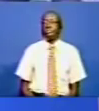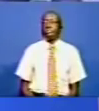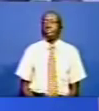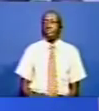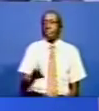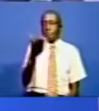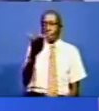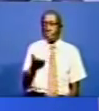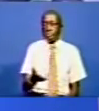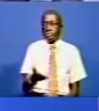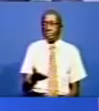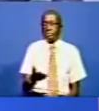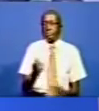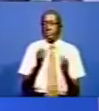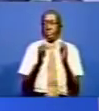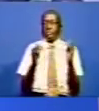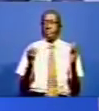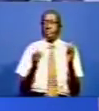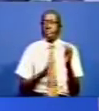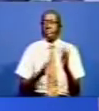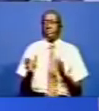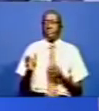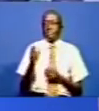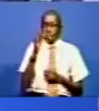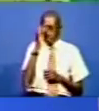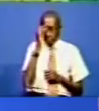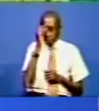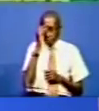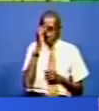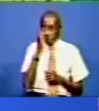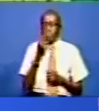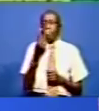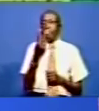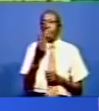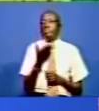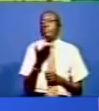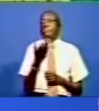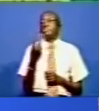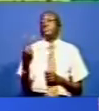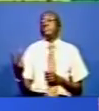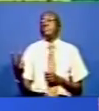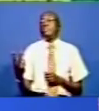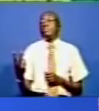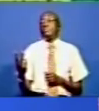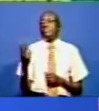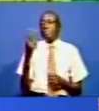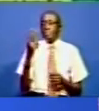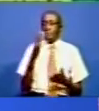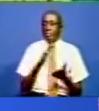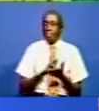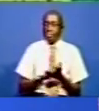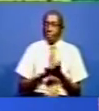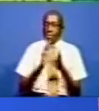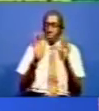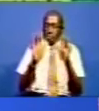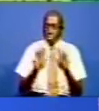You are an equal branch of government to the other two. But I believe it is important